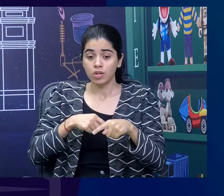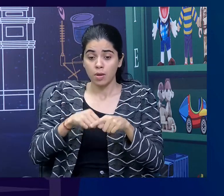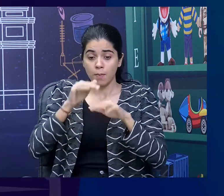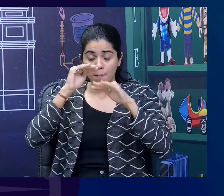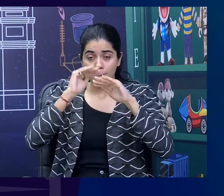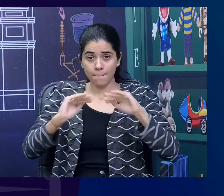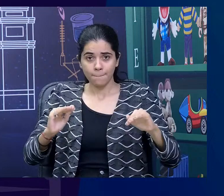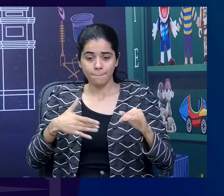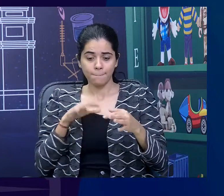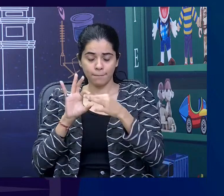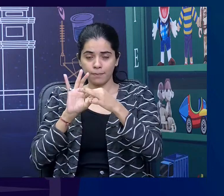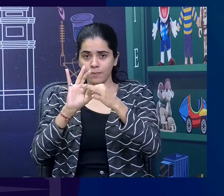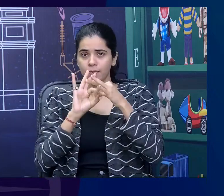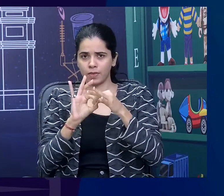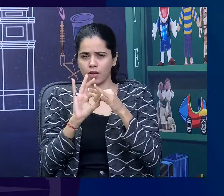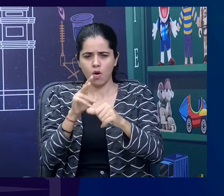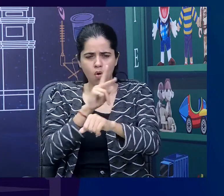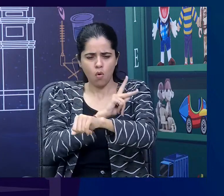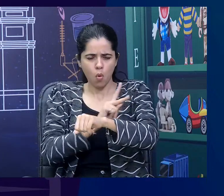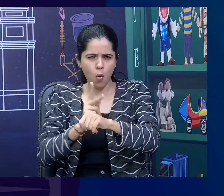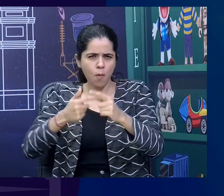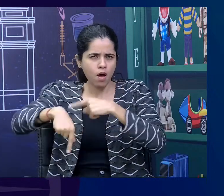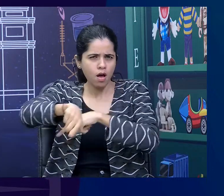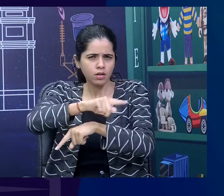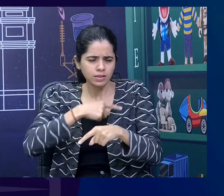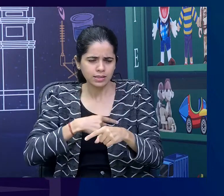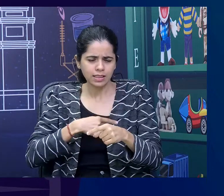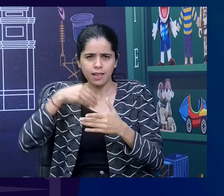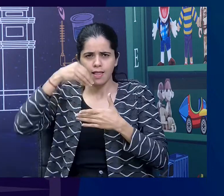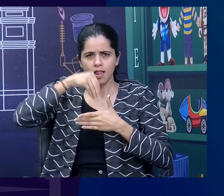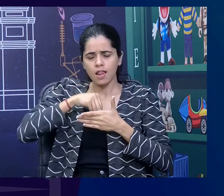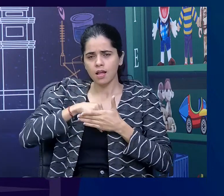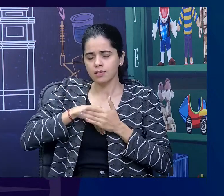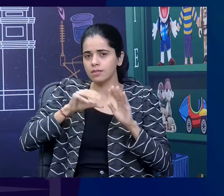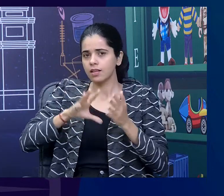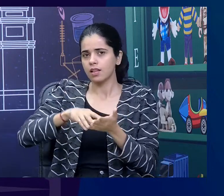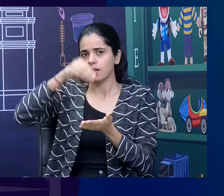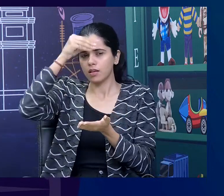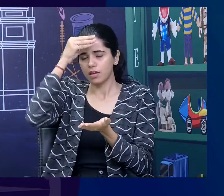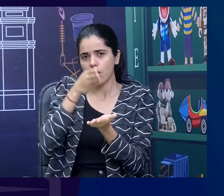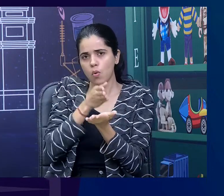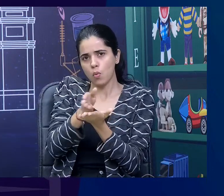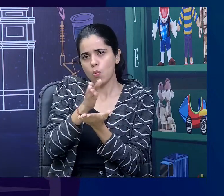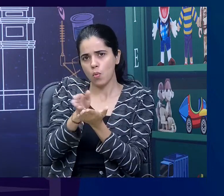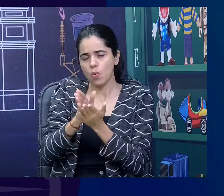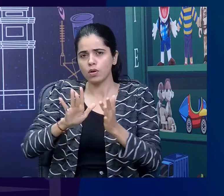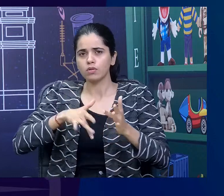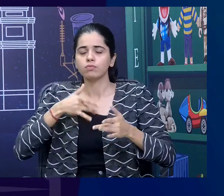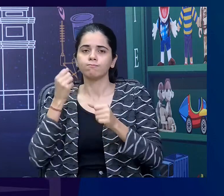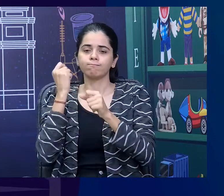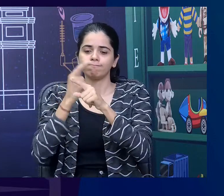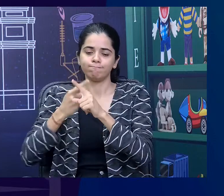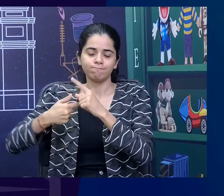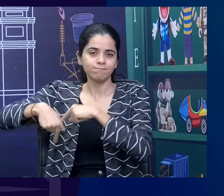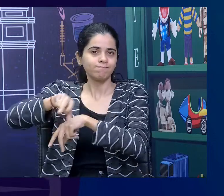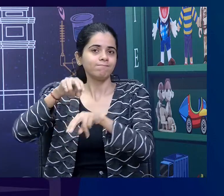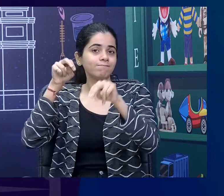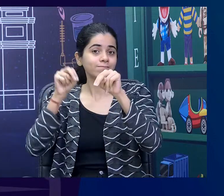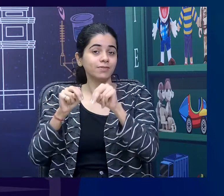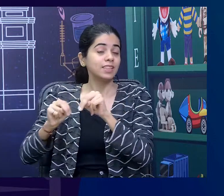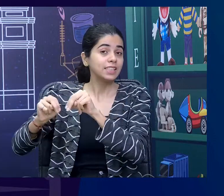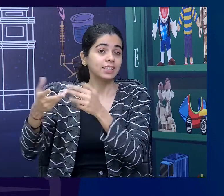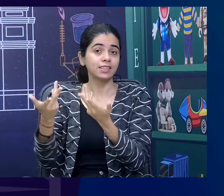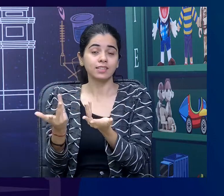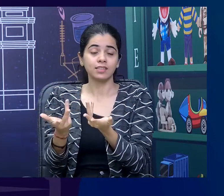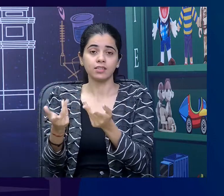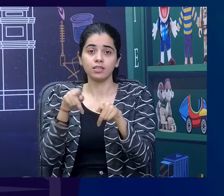the child, understands the proficiency level of the child, and she adapts the instruction to suit the needs of this proficiency